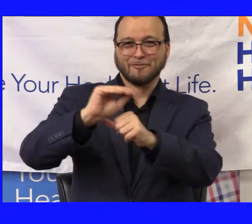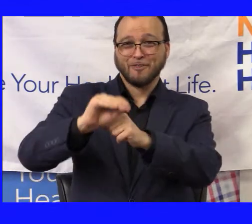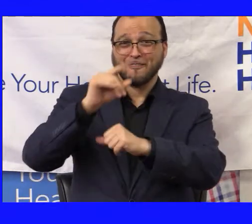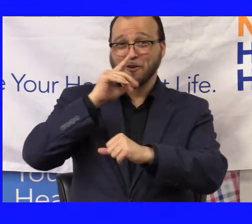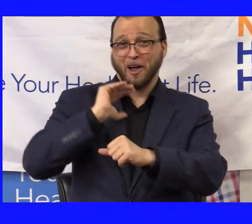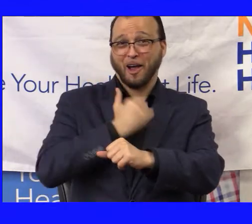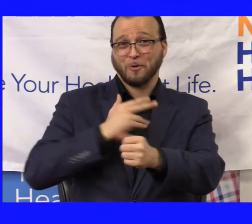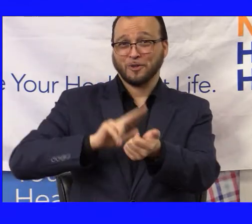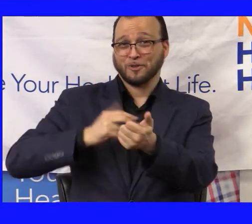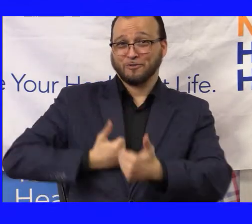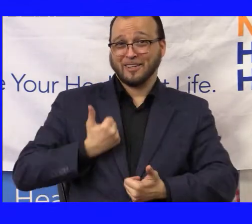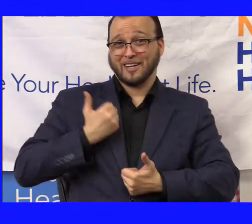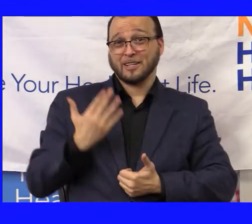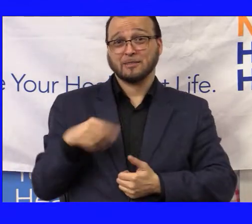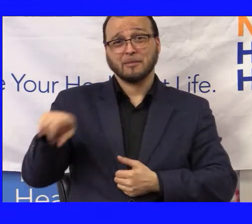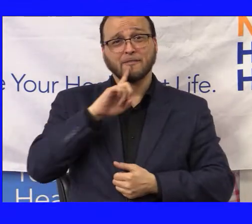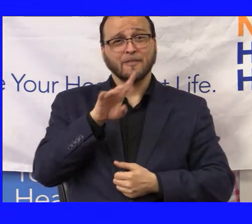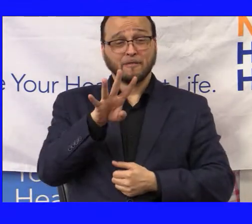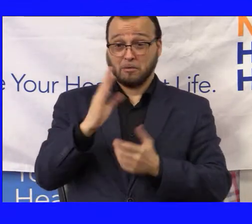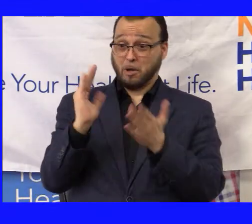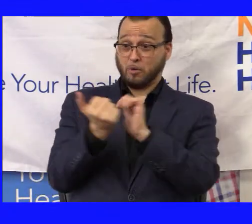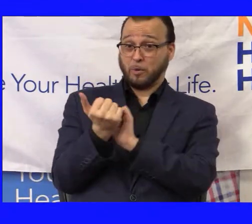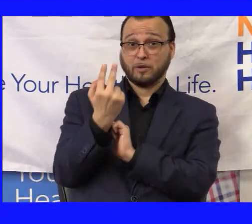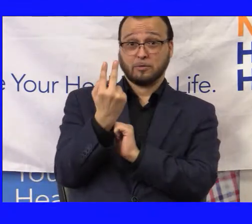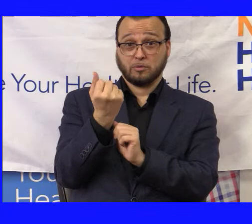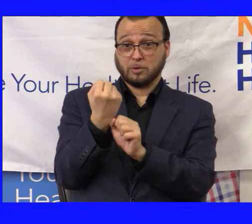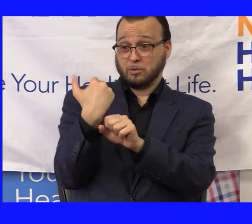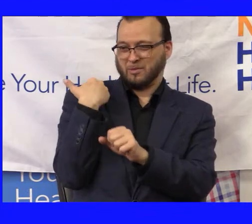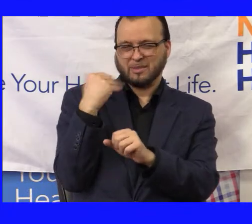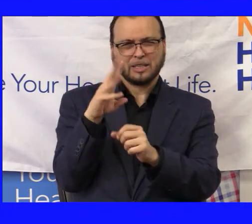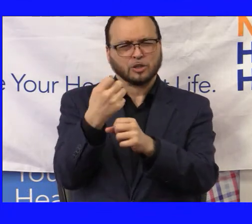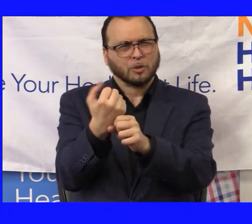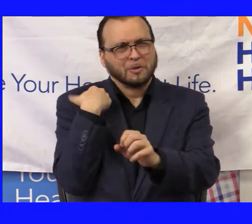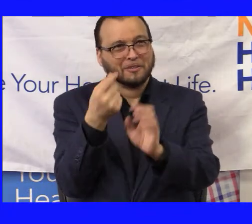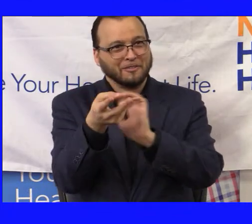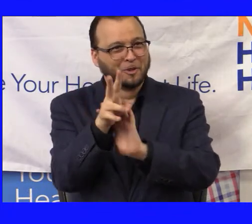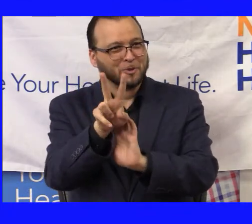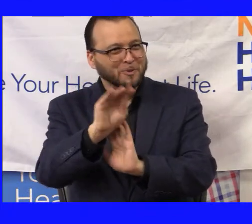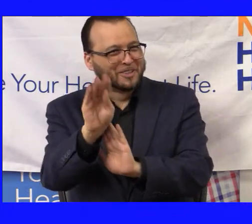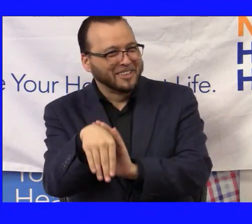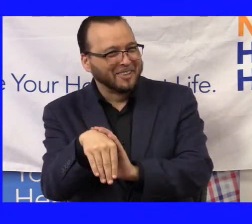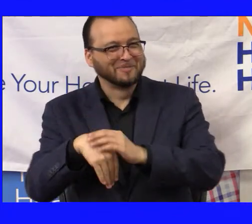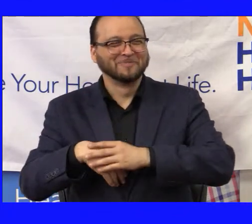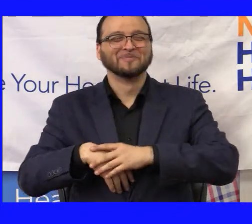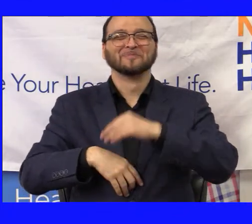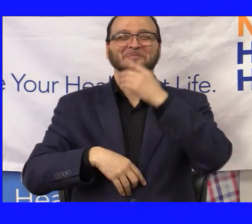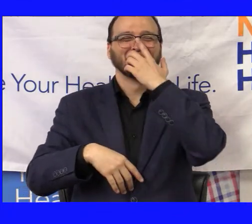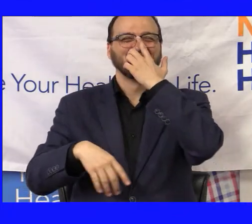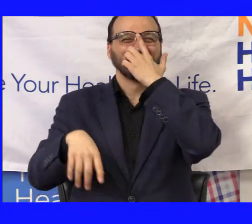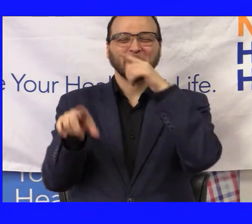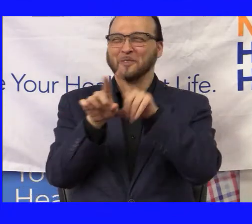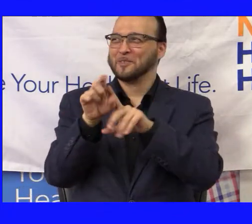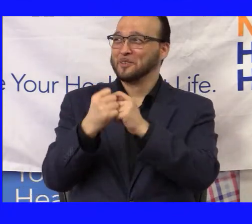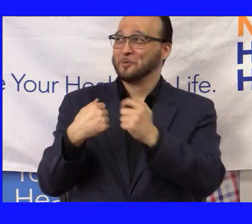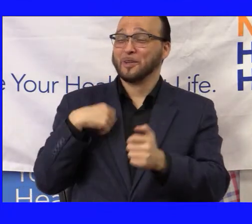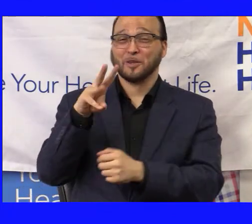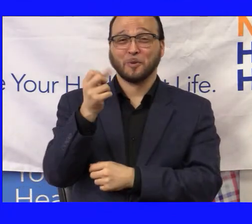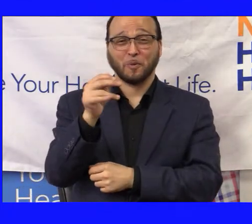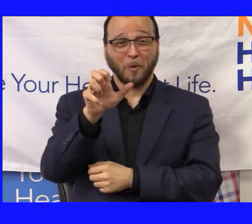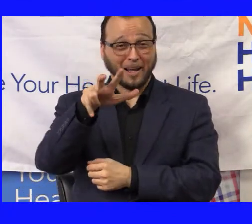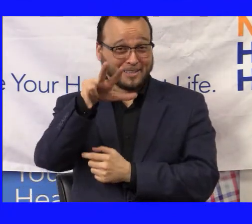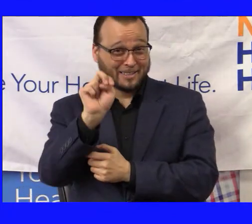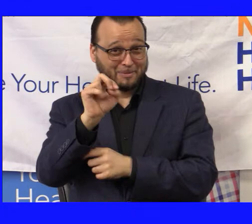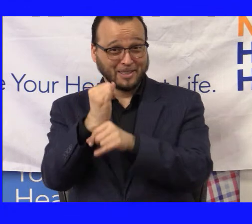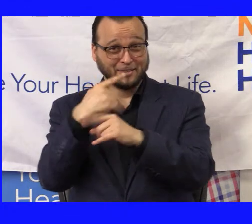from 46% 2 years ago. We've also recently started the NP fellowship program with the Weizmann Institute as of April